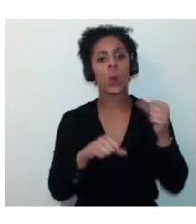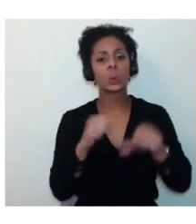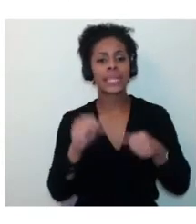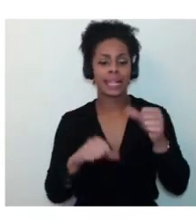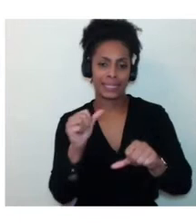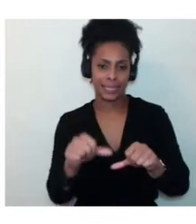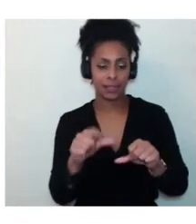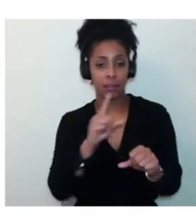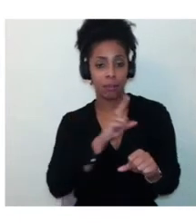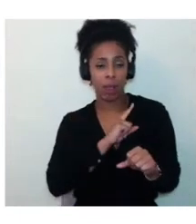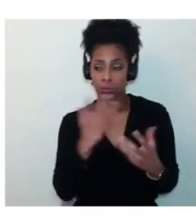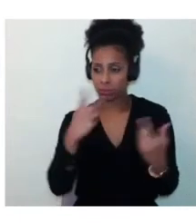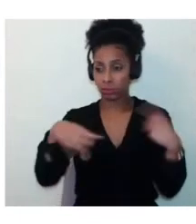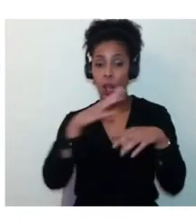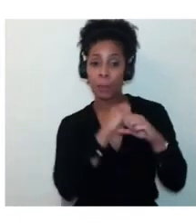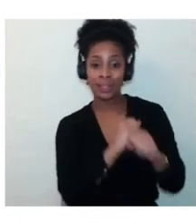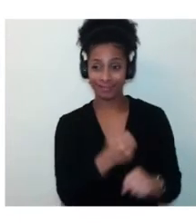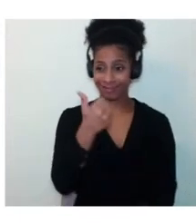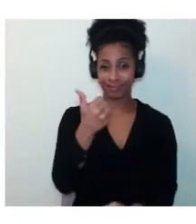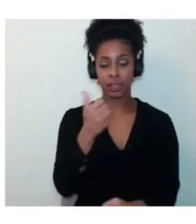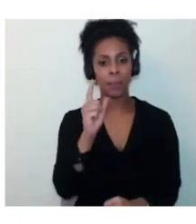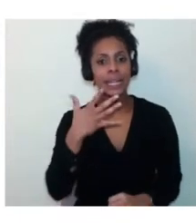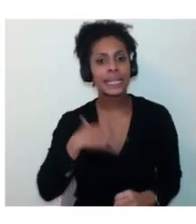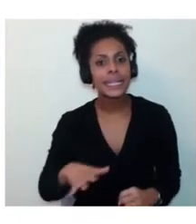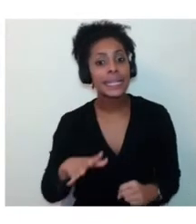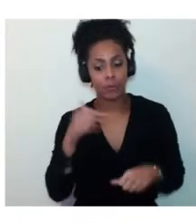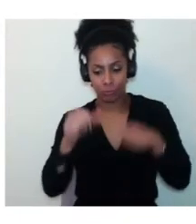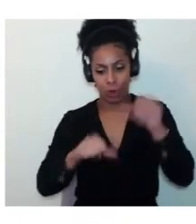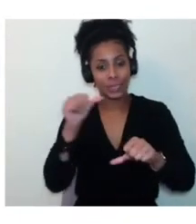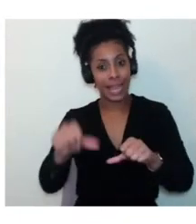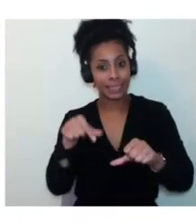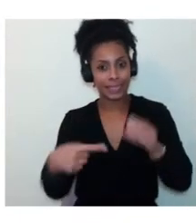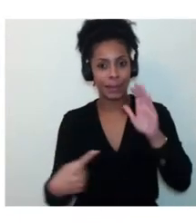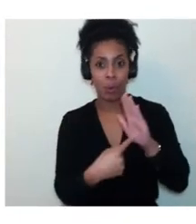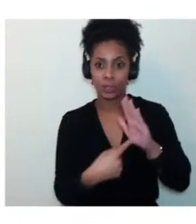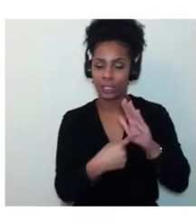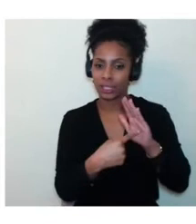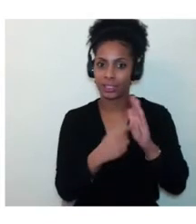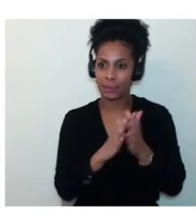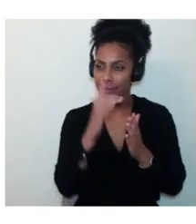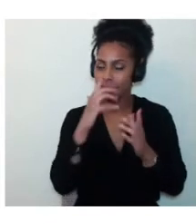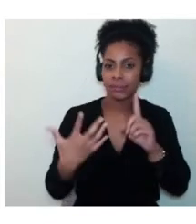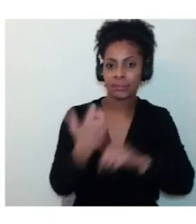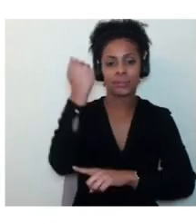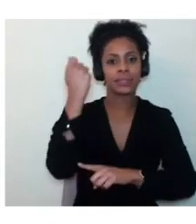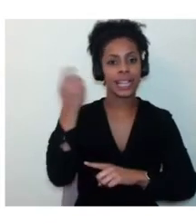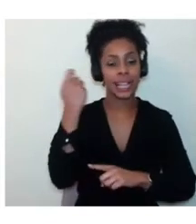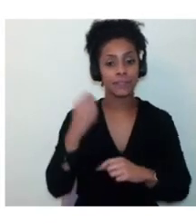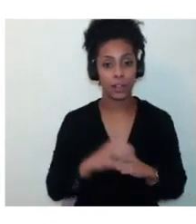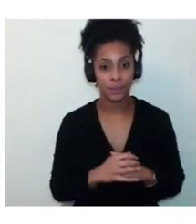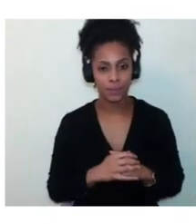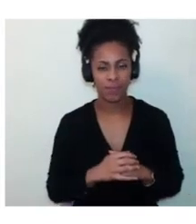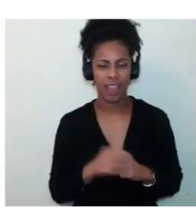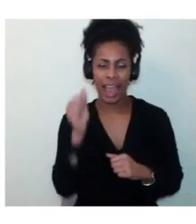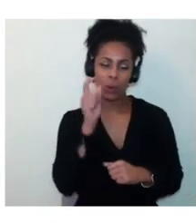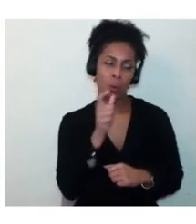but process kind of sits behind a lot of success. And I know sometimes we don't necessarily think of process as sounding the most sexy, but again, another